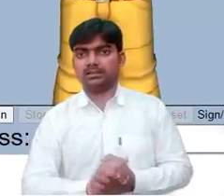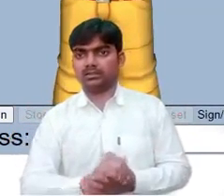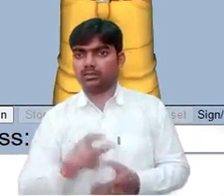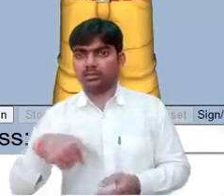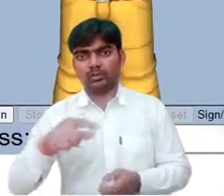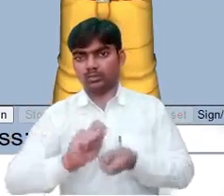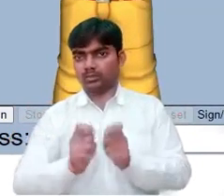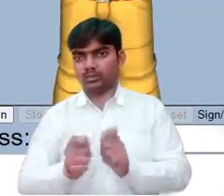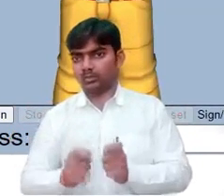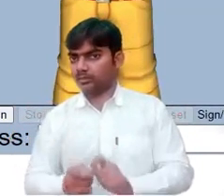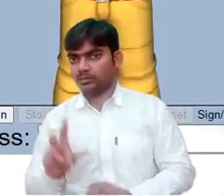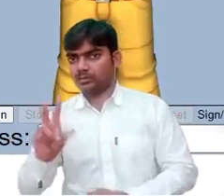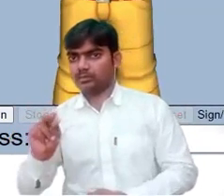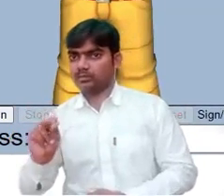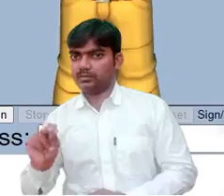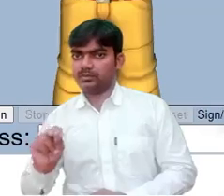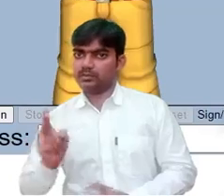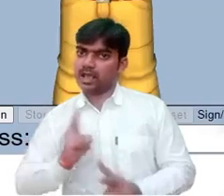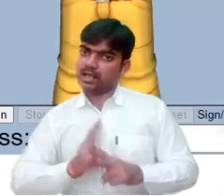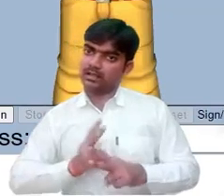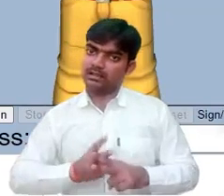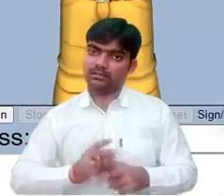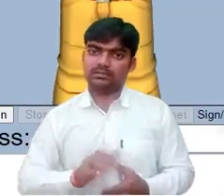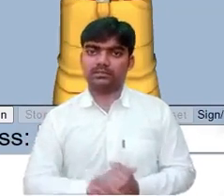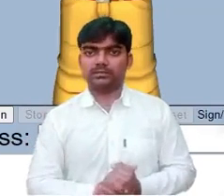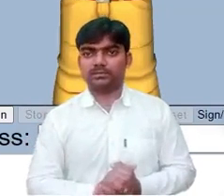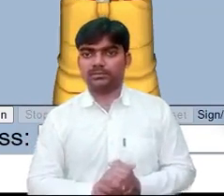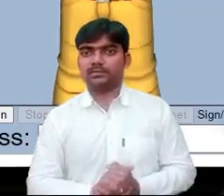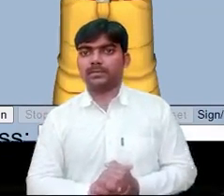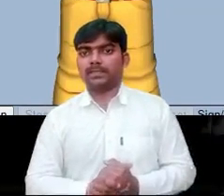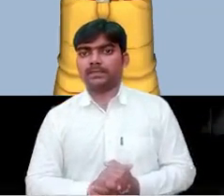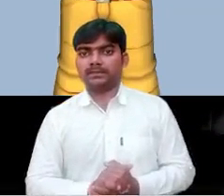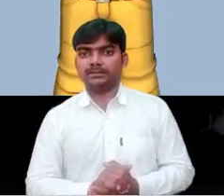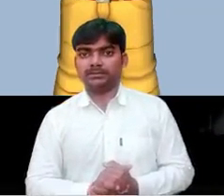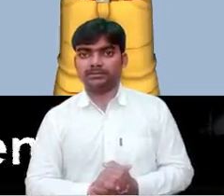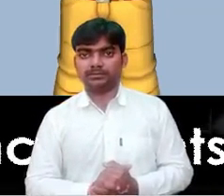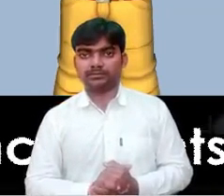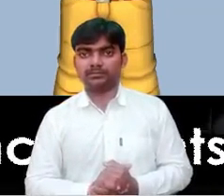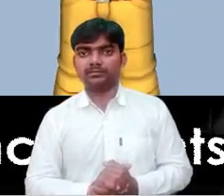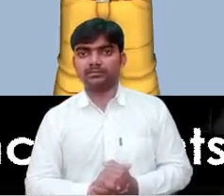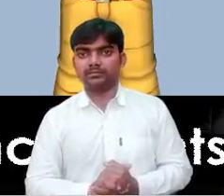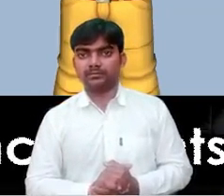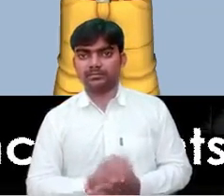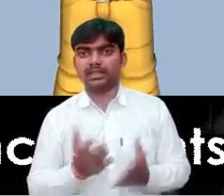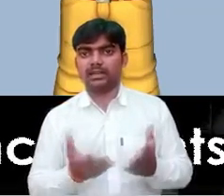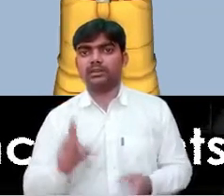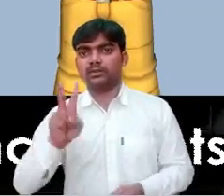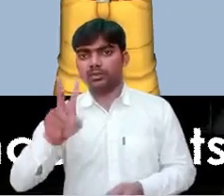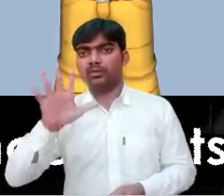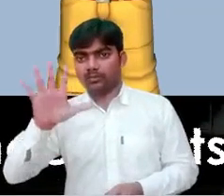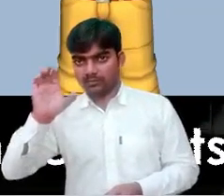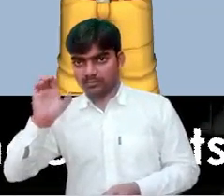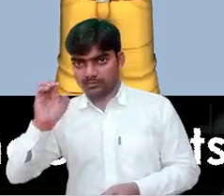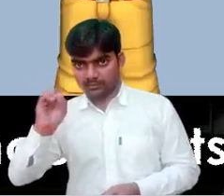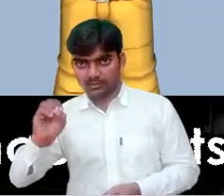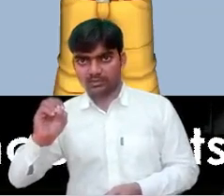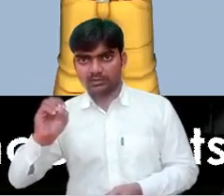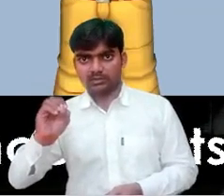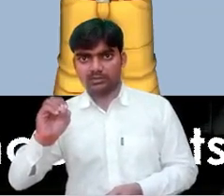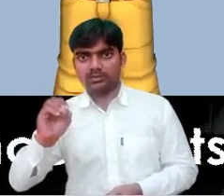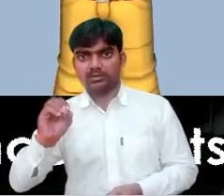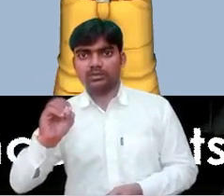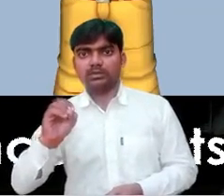There is no changing part in the announcement. We have collected more than 250